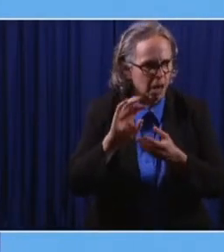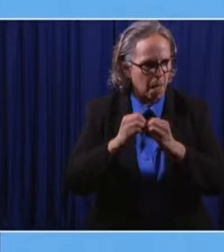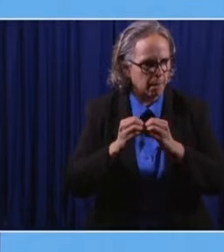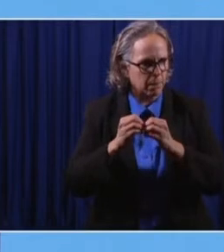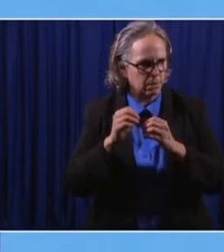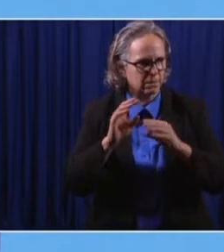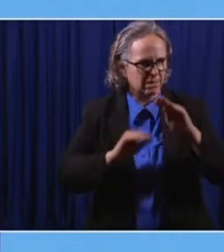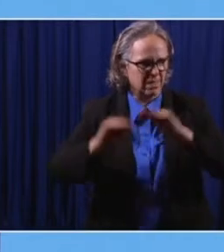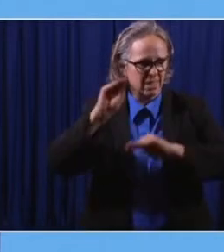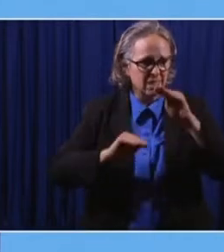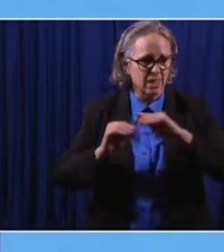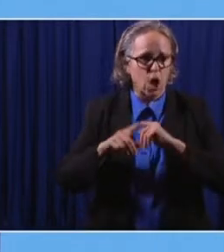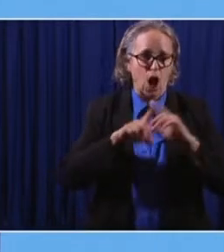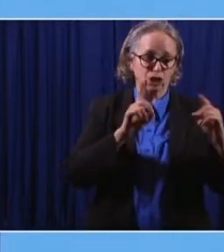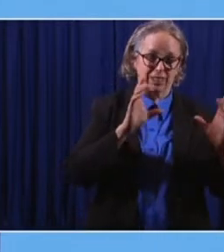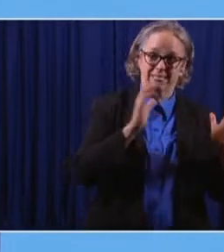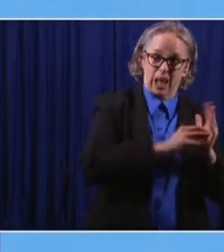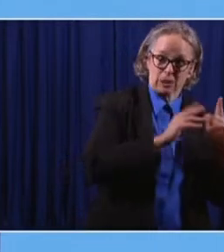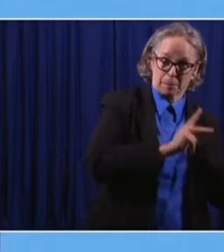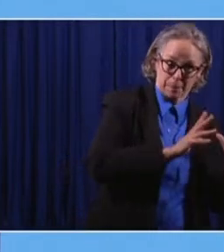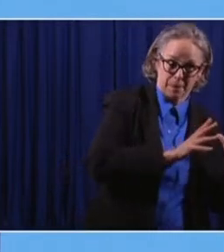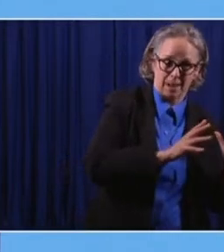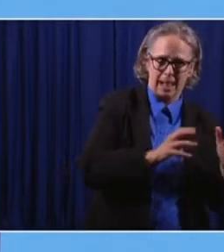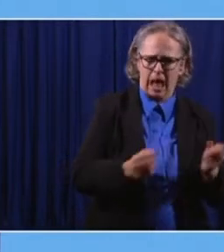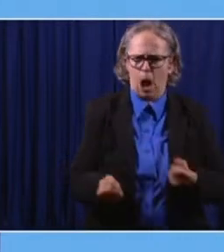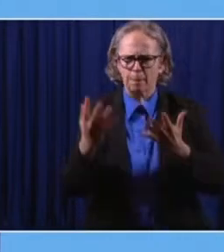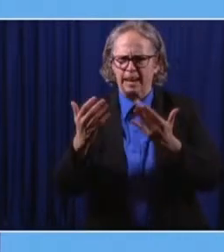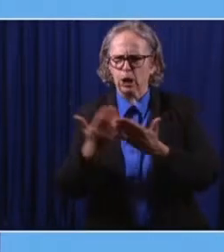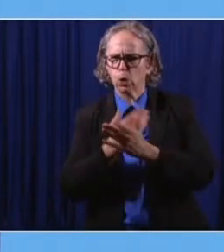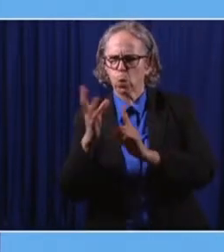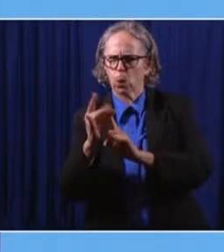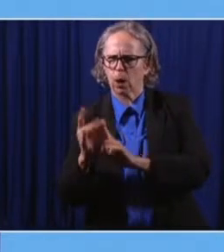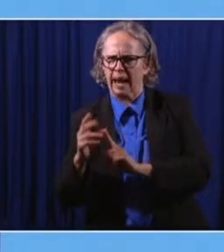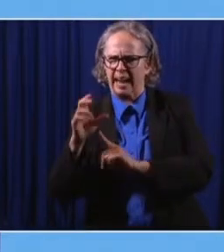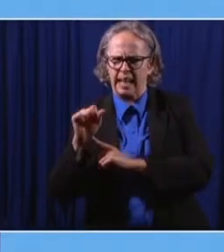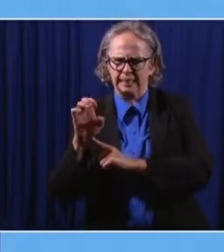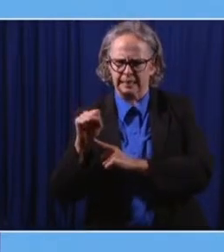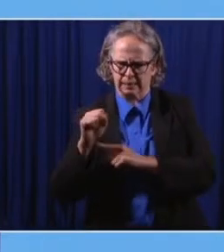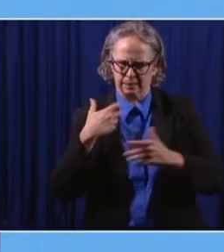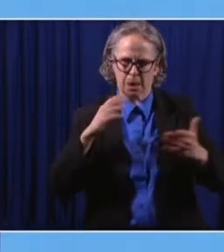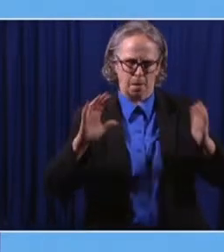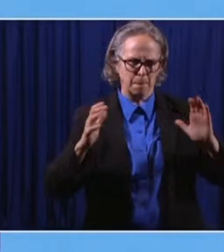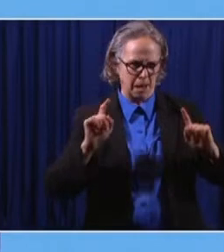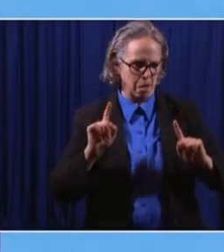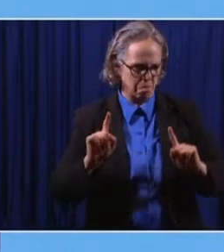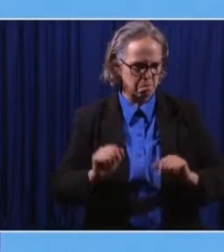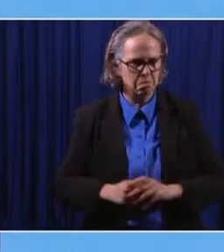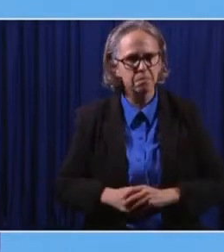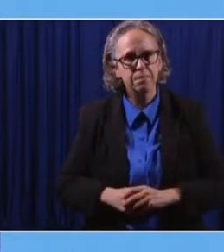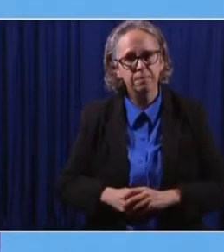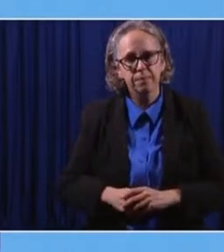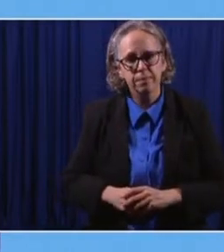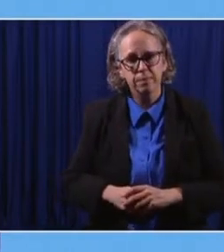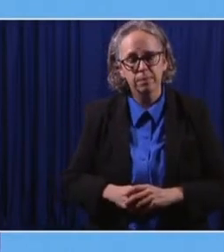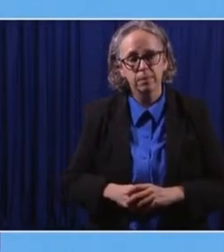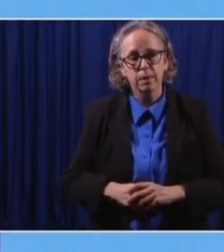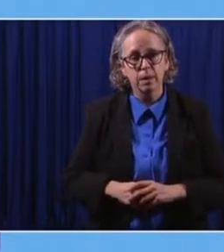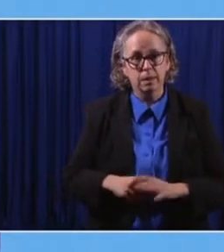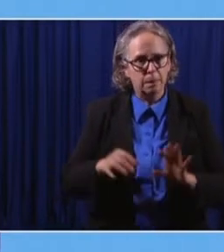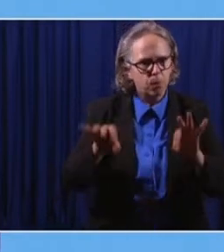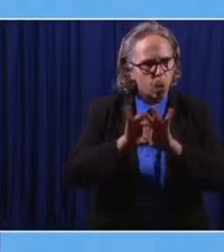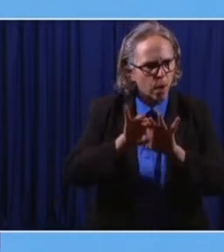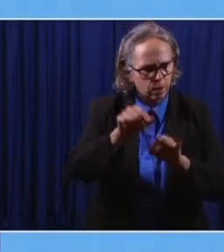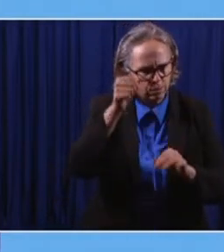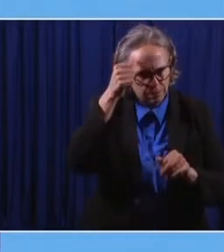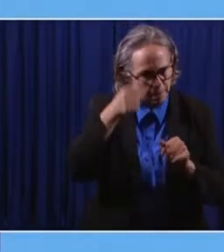Snapshot, what's happened in the last 2 weeks as far as the number of cases. It is figured by